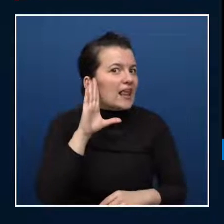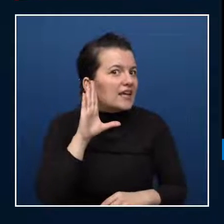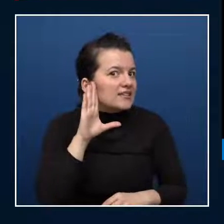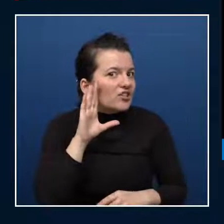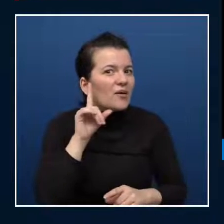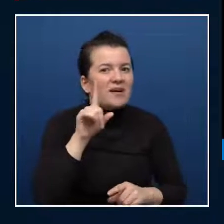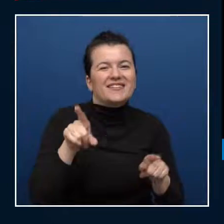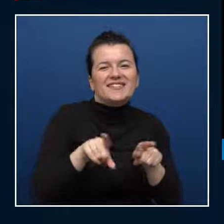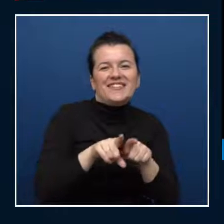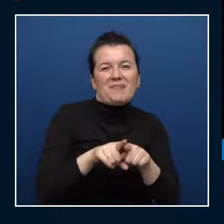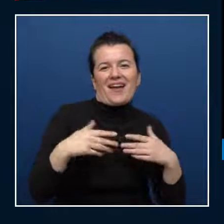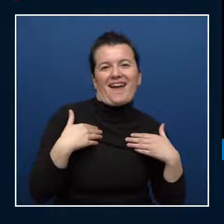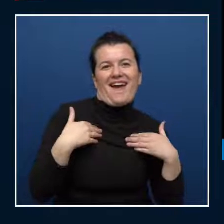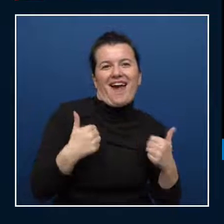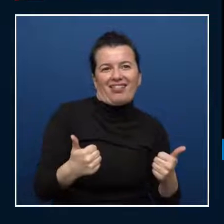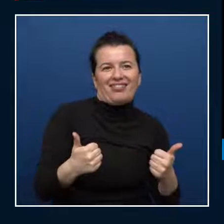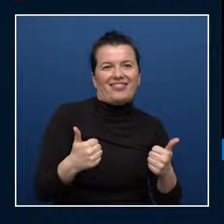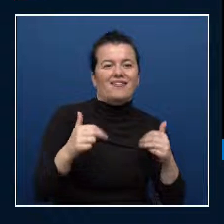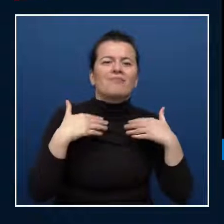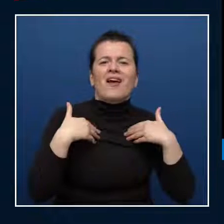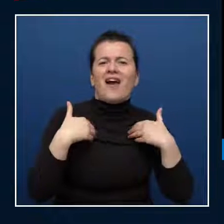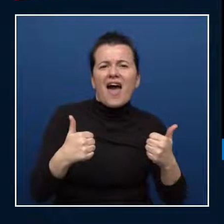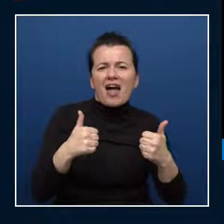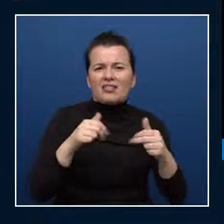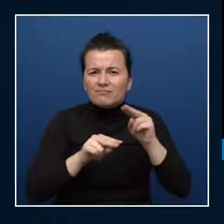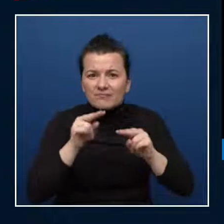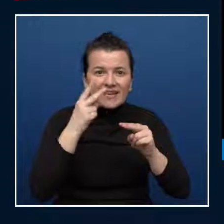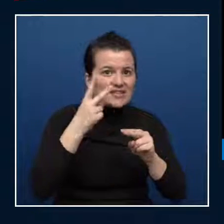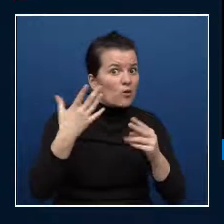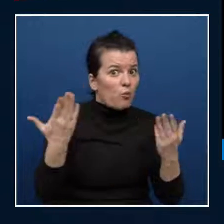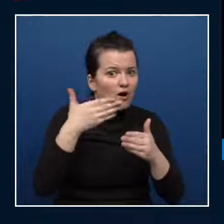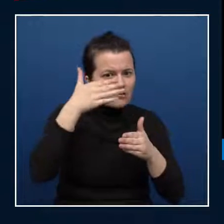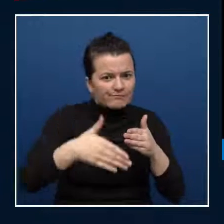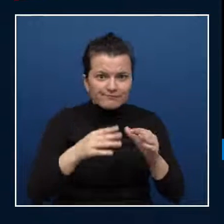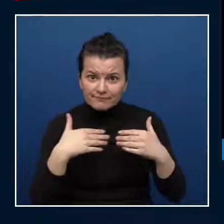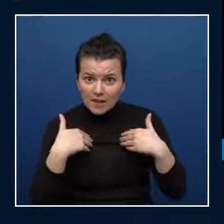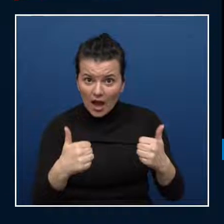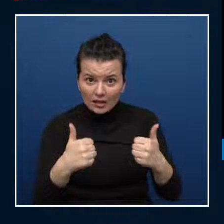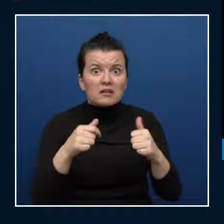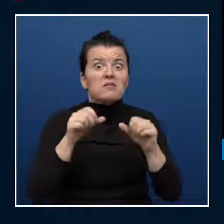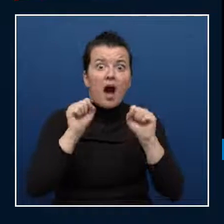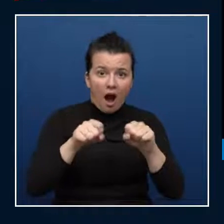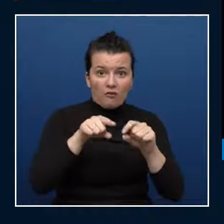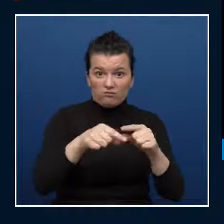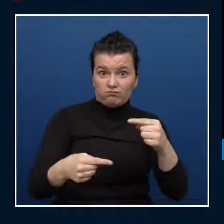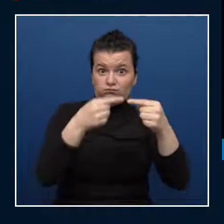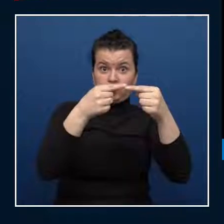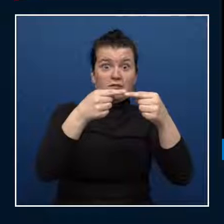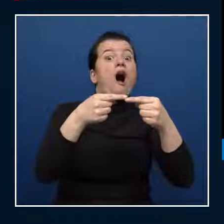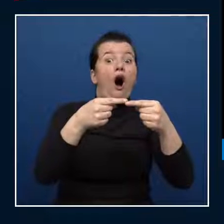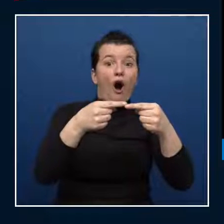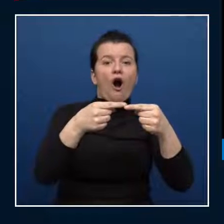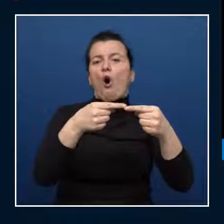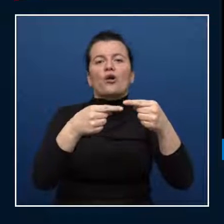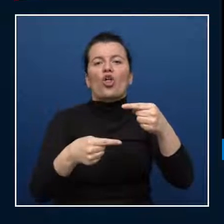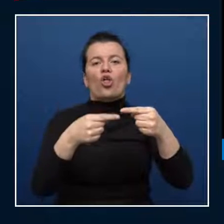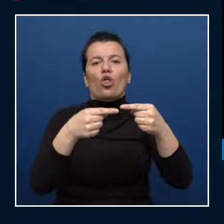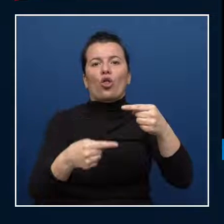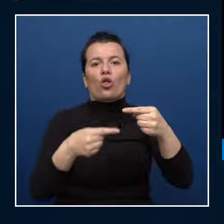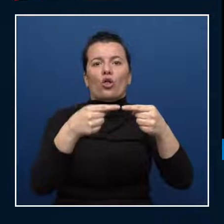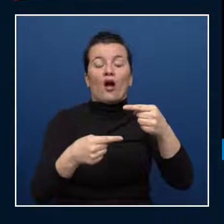It just looks at whether your endpoint is healthy or not and can receive traffic. So that's something to be aware of as